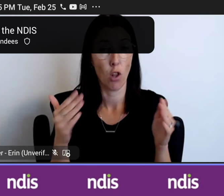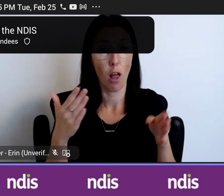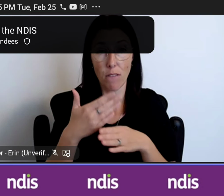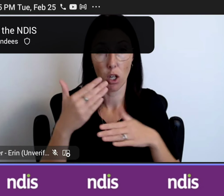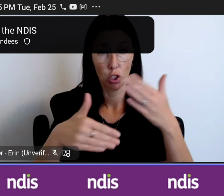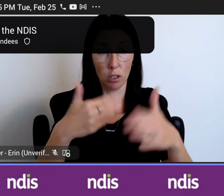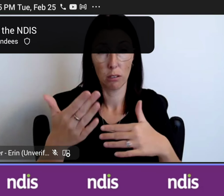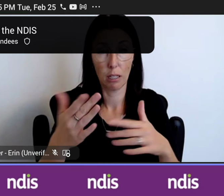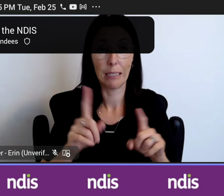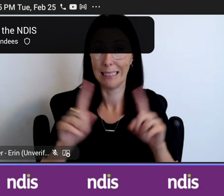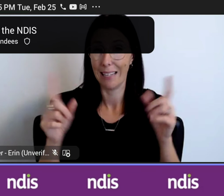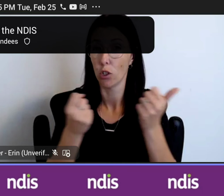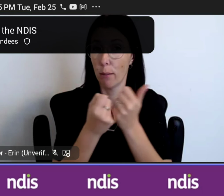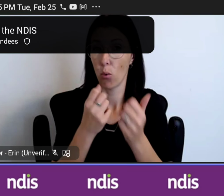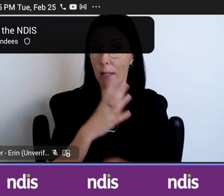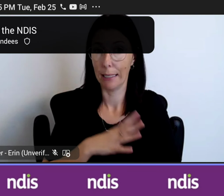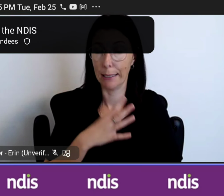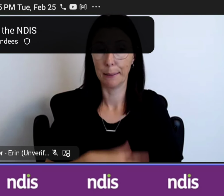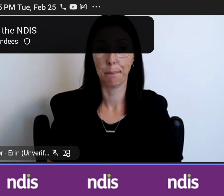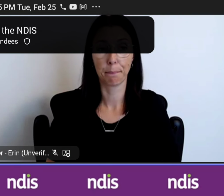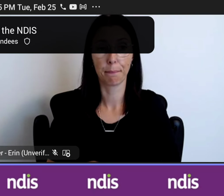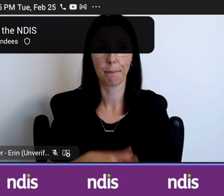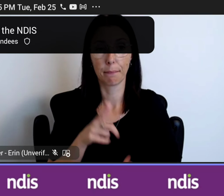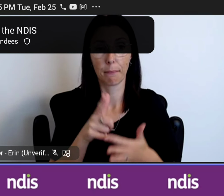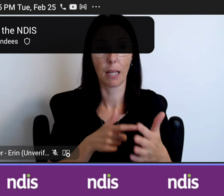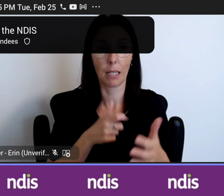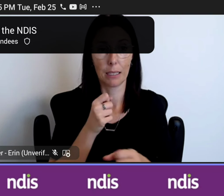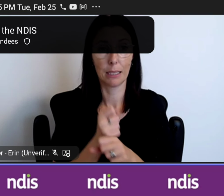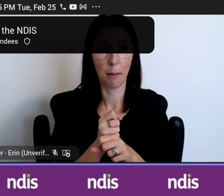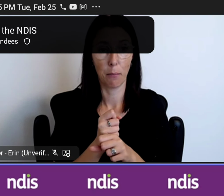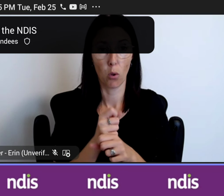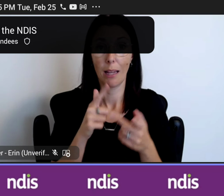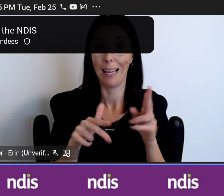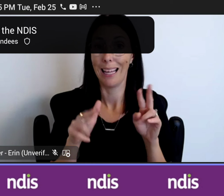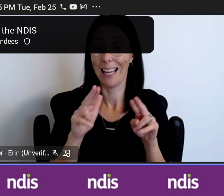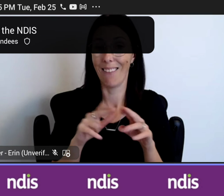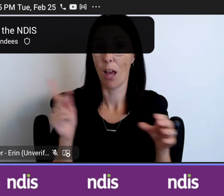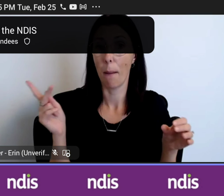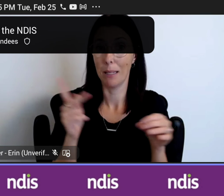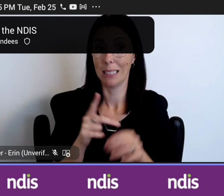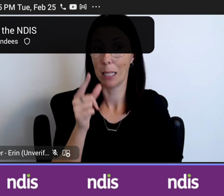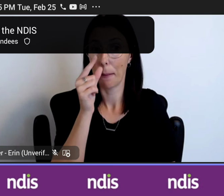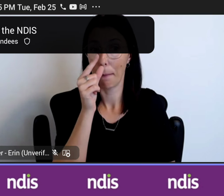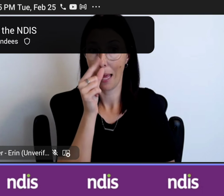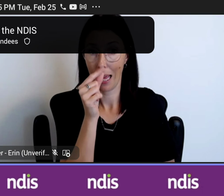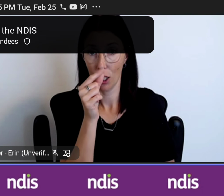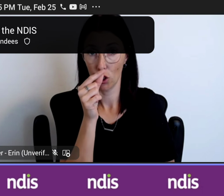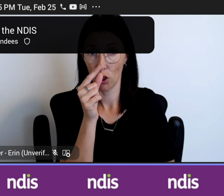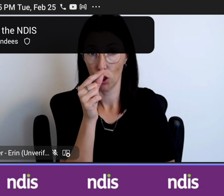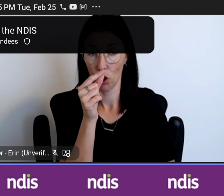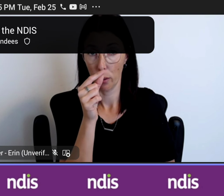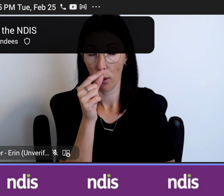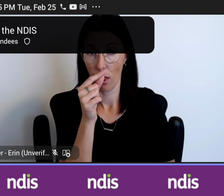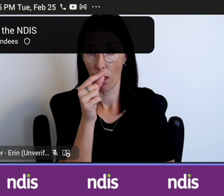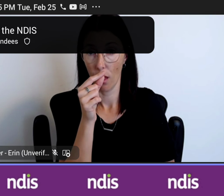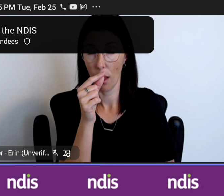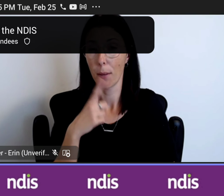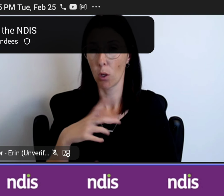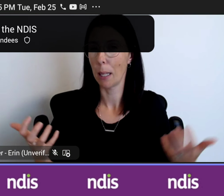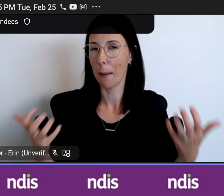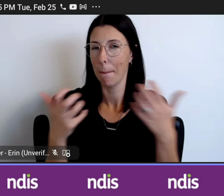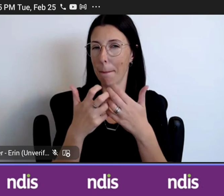needs. So, for example, when a participant is eligible for the NDIS because they meet the disability requirements,